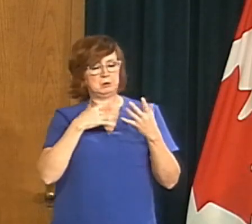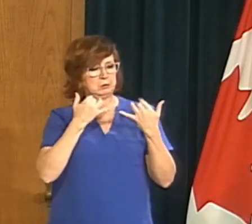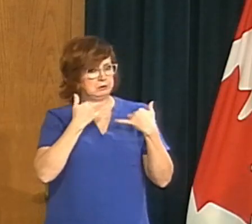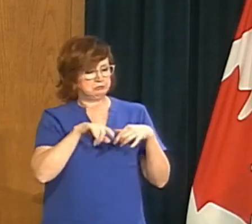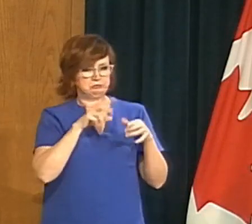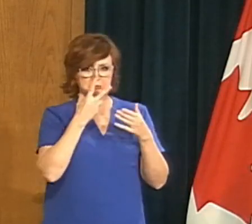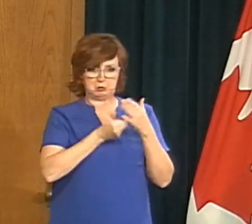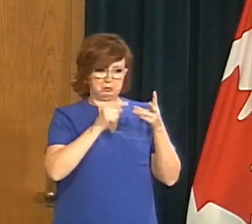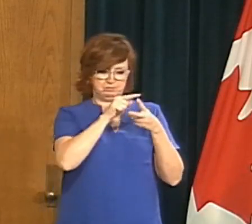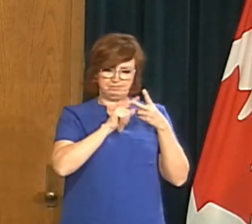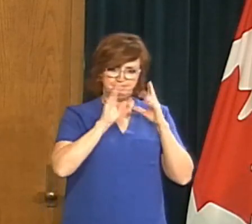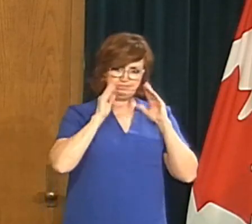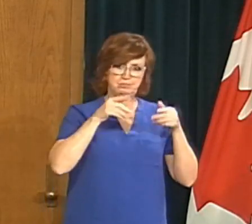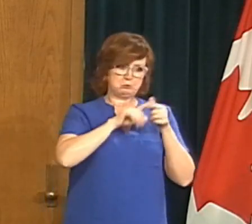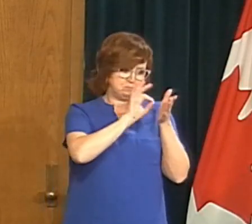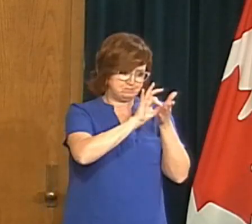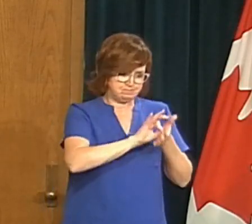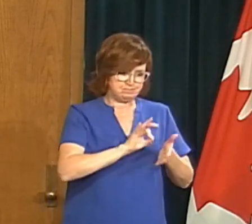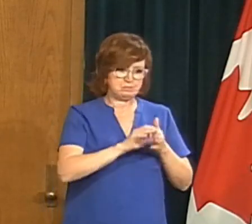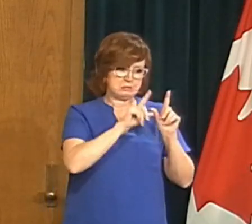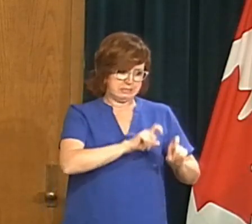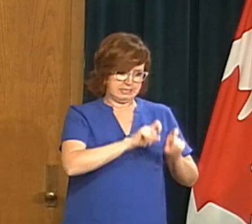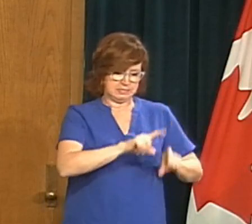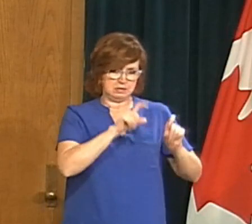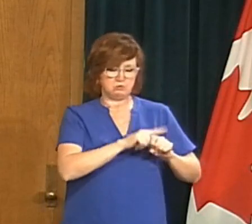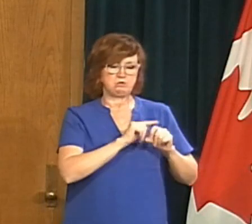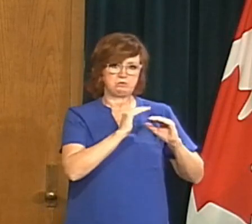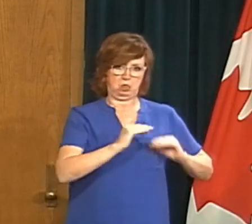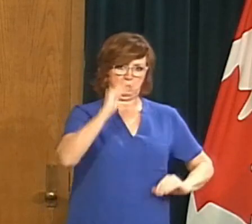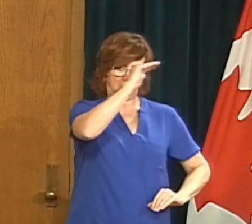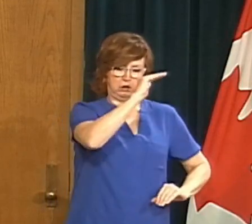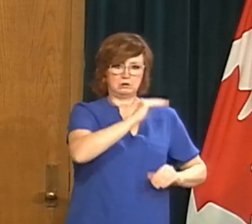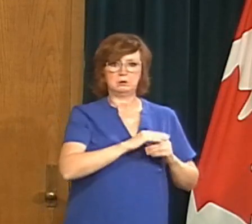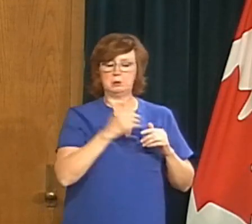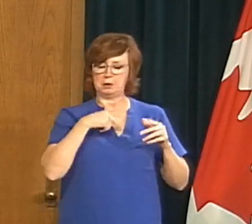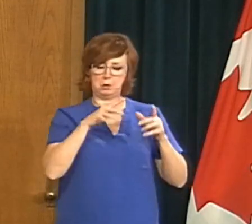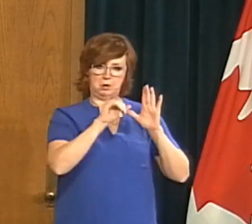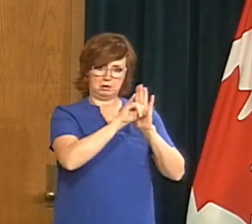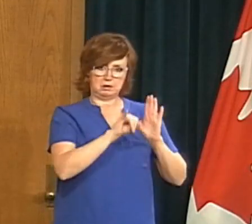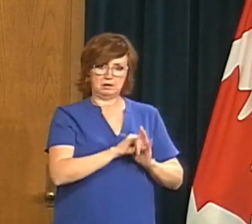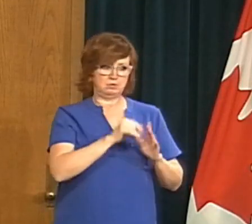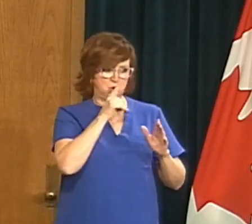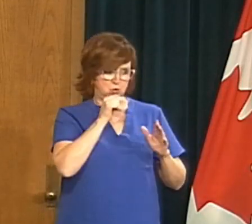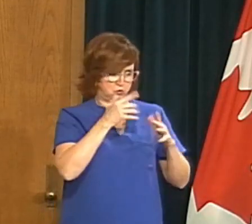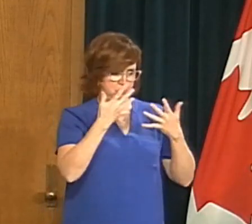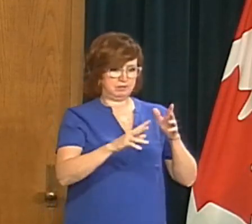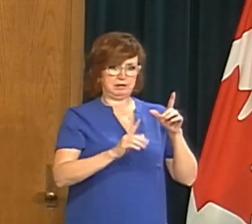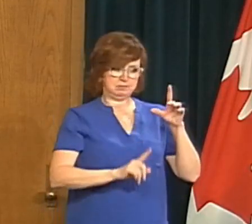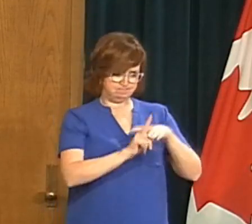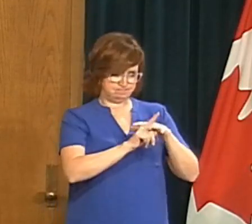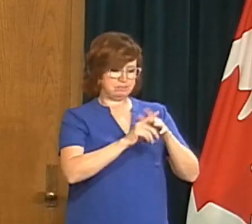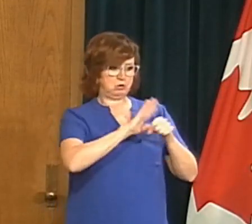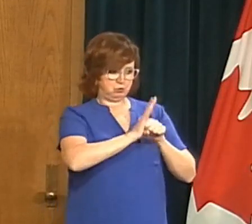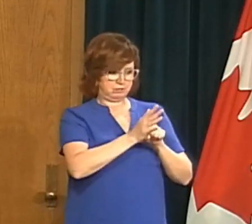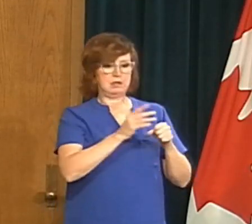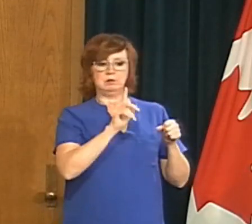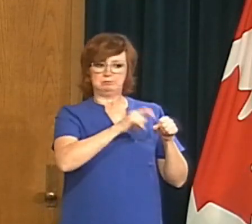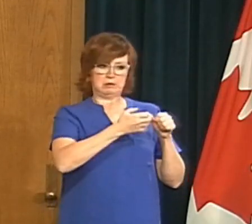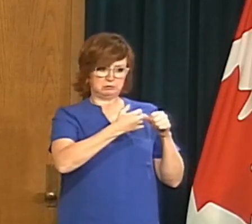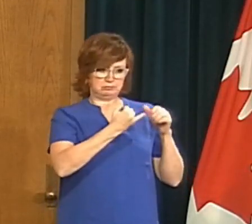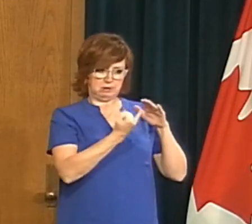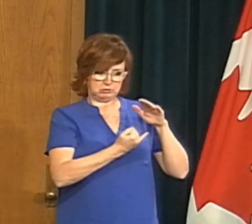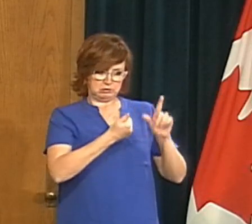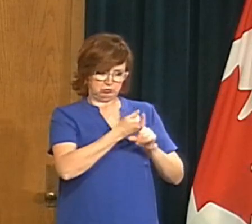each of those communities so that we may be able to identify everyone who has contracted COVID-19, to have them self-isolate, and